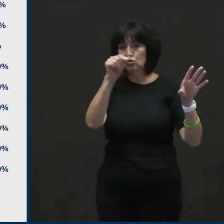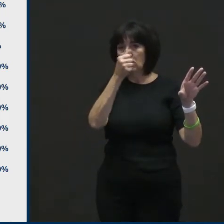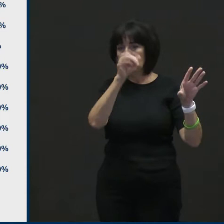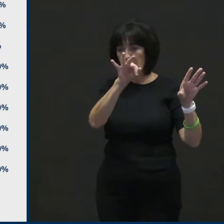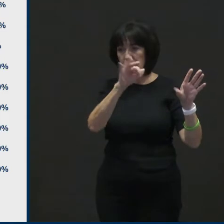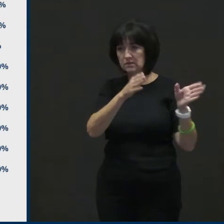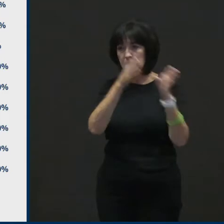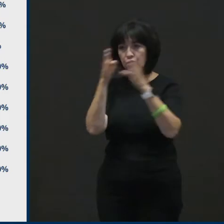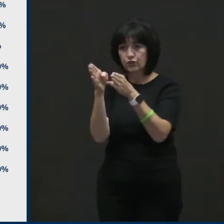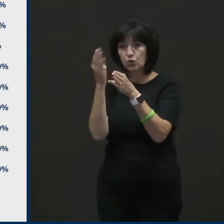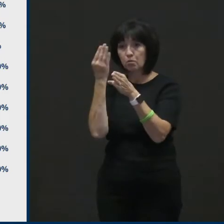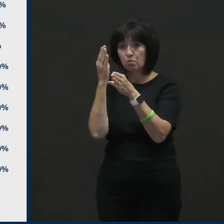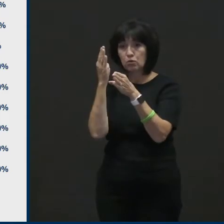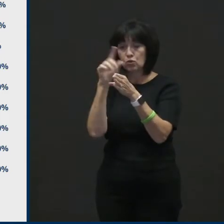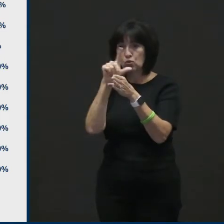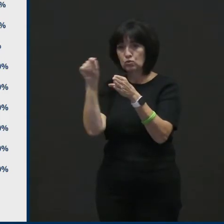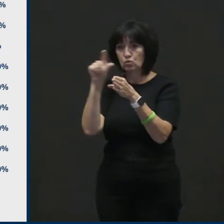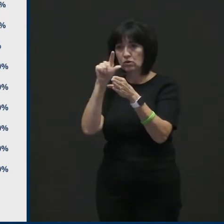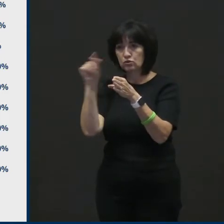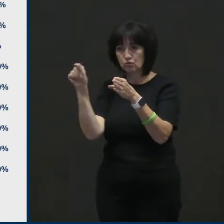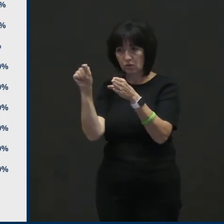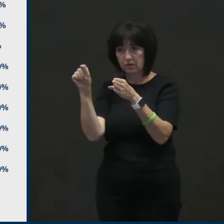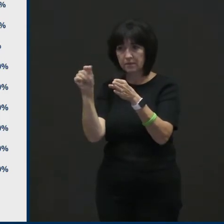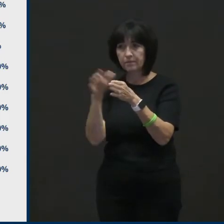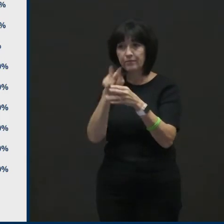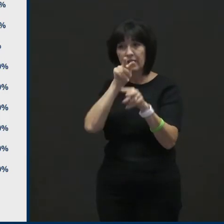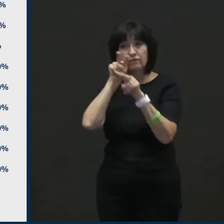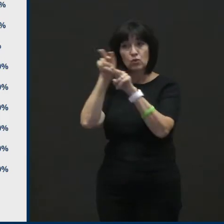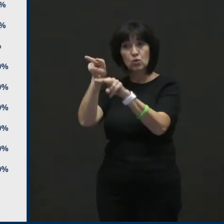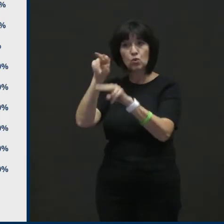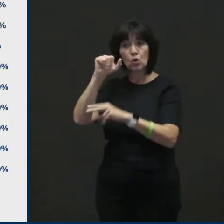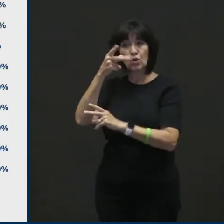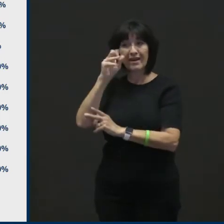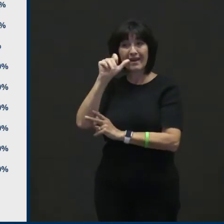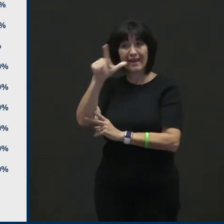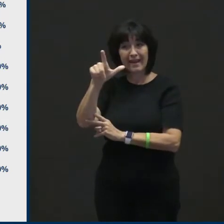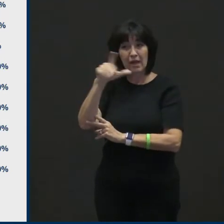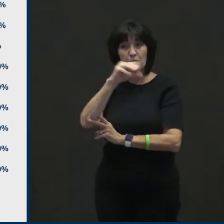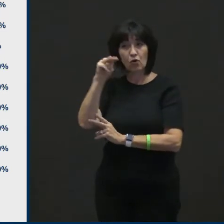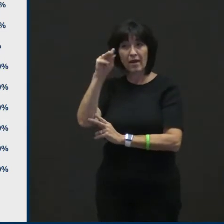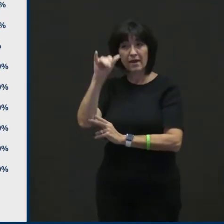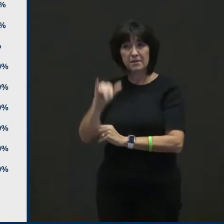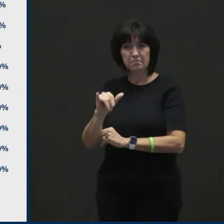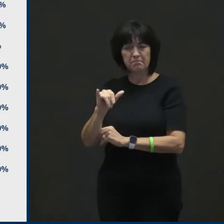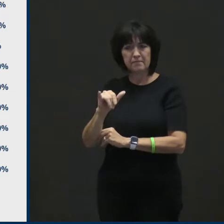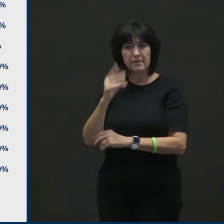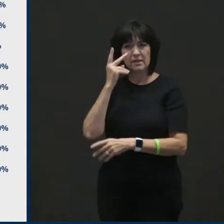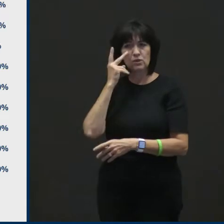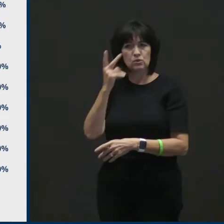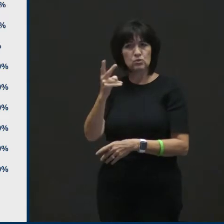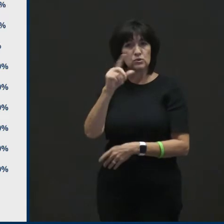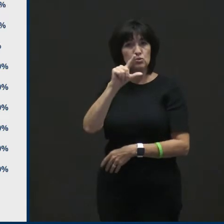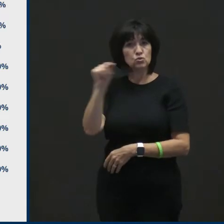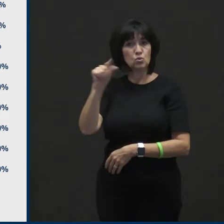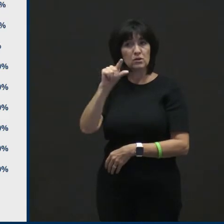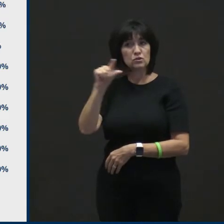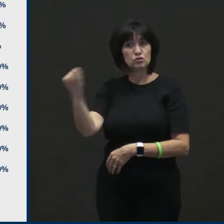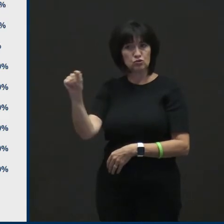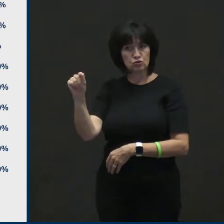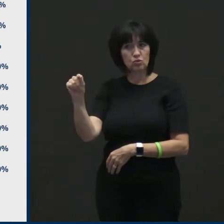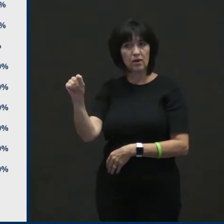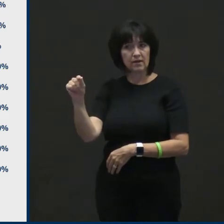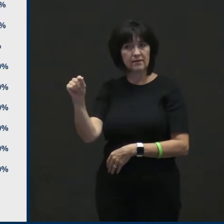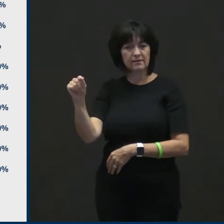2020. If you go to April, and also if you look at May, you see in 2020, we